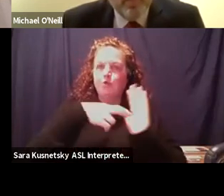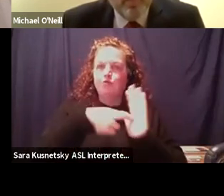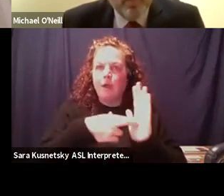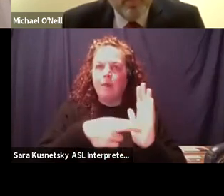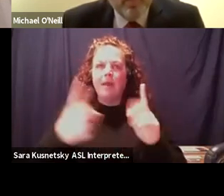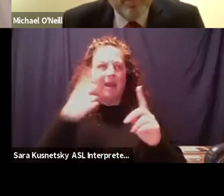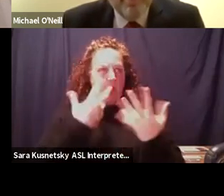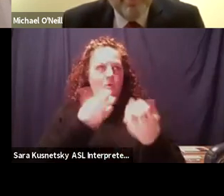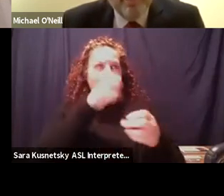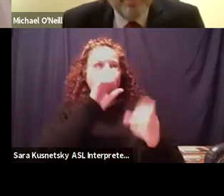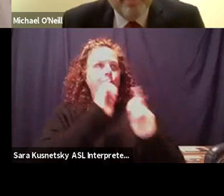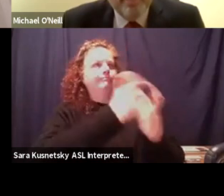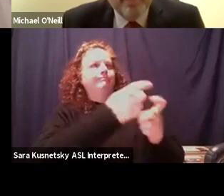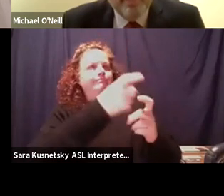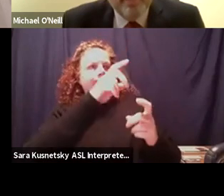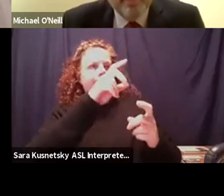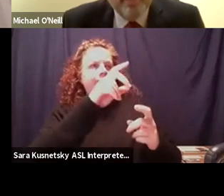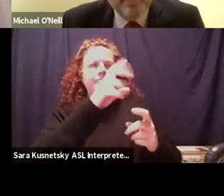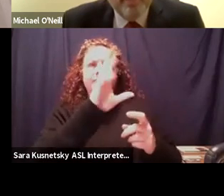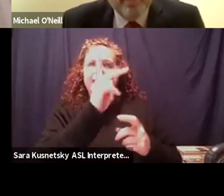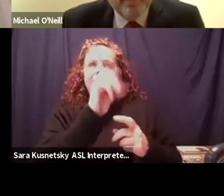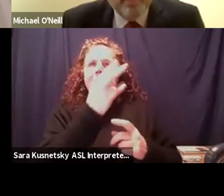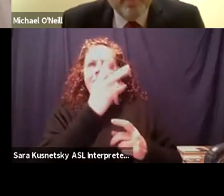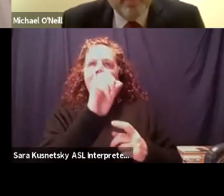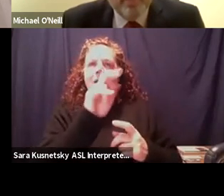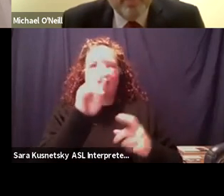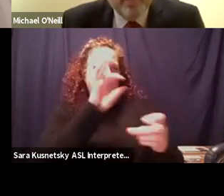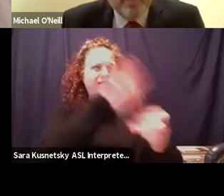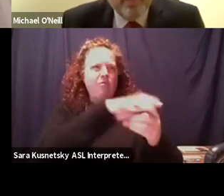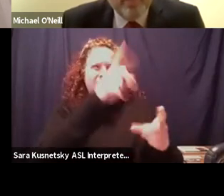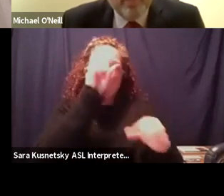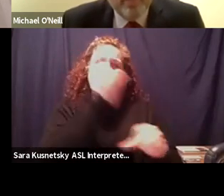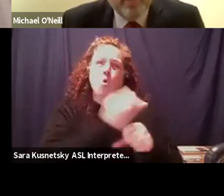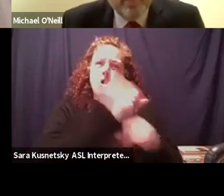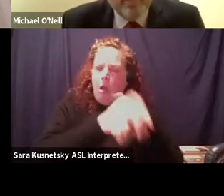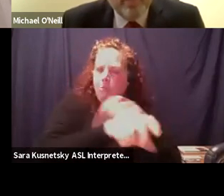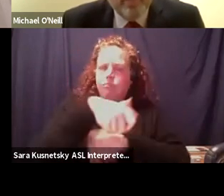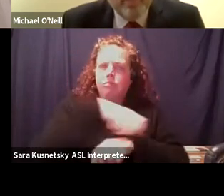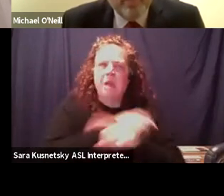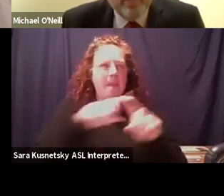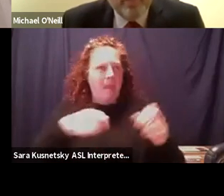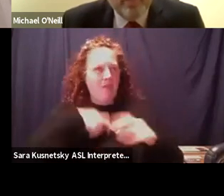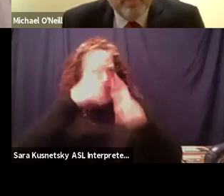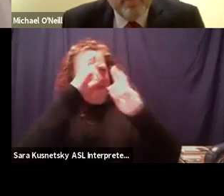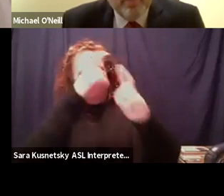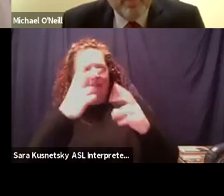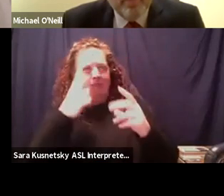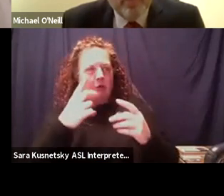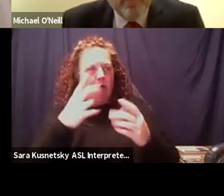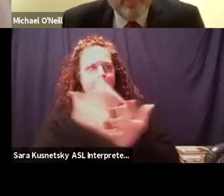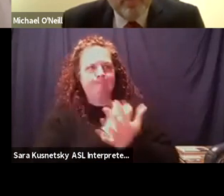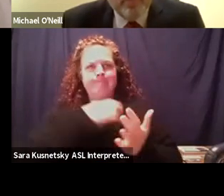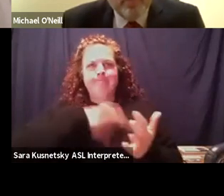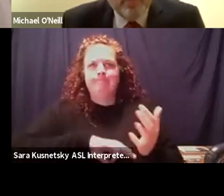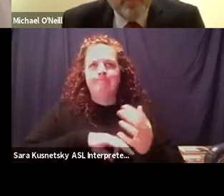a vote. It's pretty self-explanatory about how much work he has put in and has yet to receive what he deserves. And that's it for